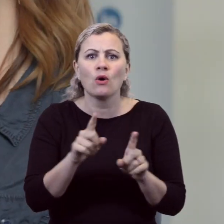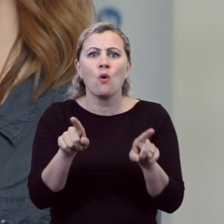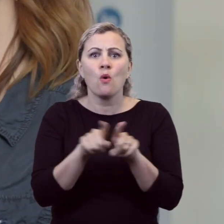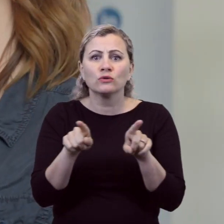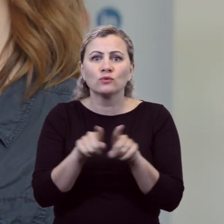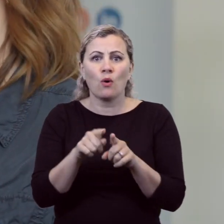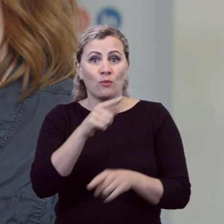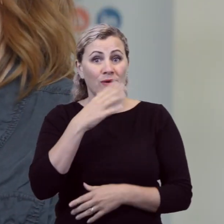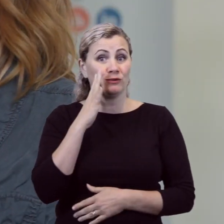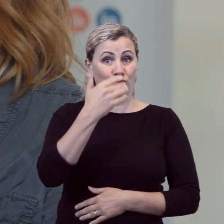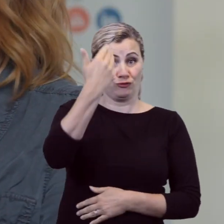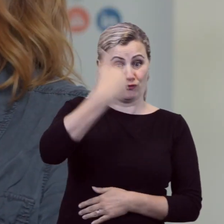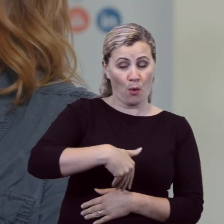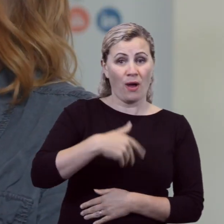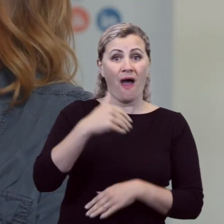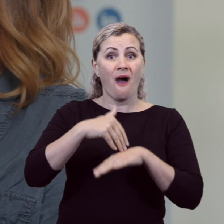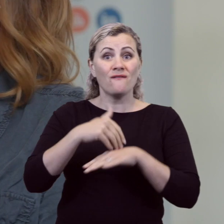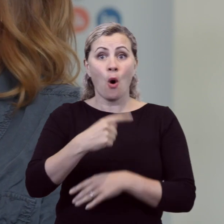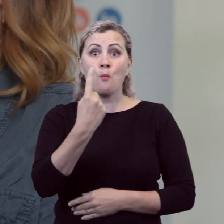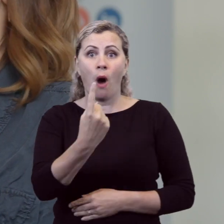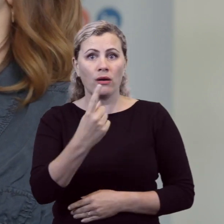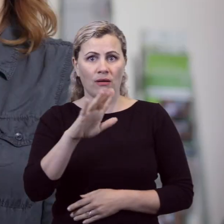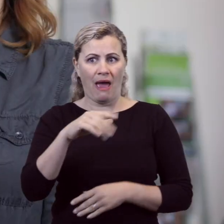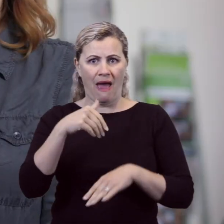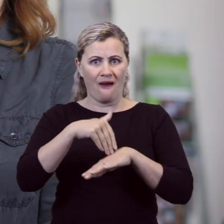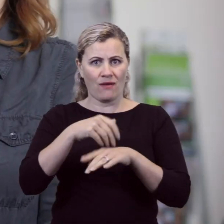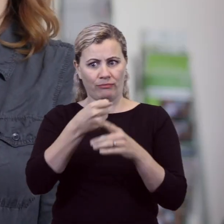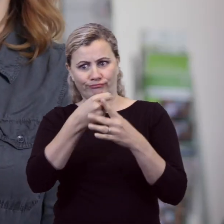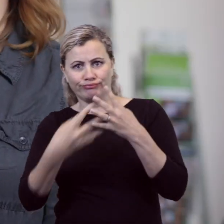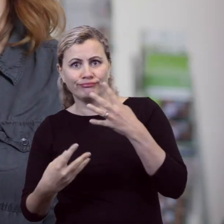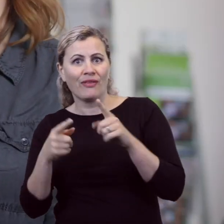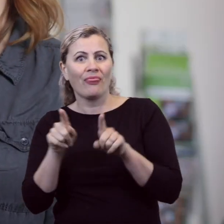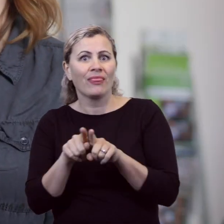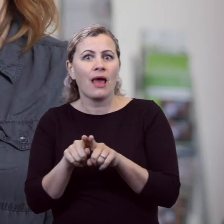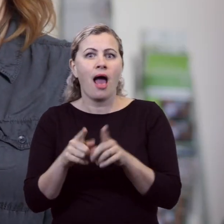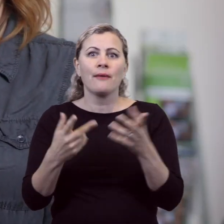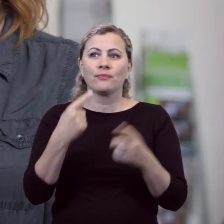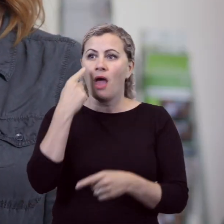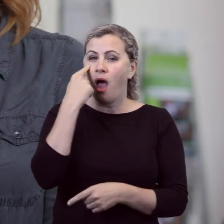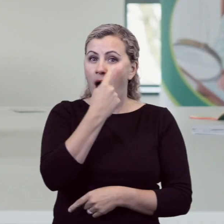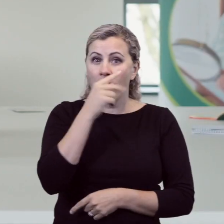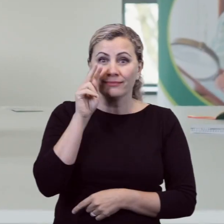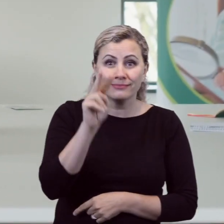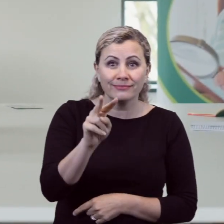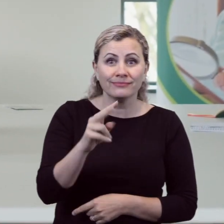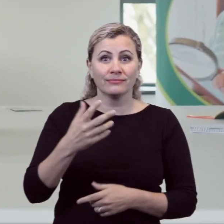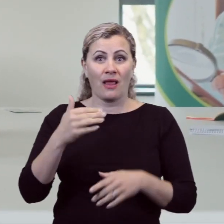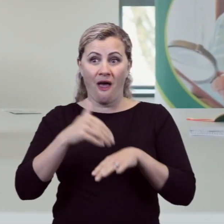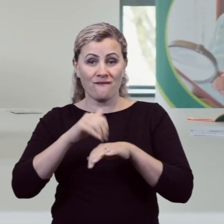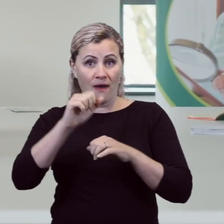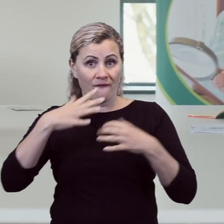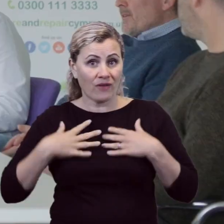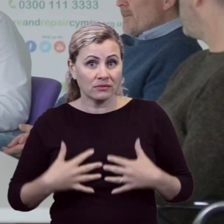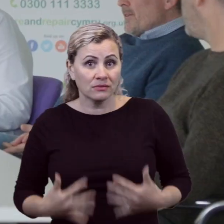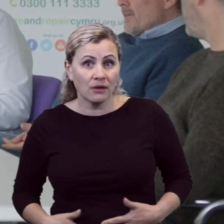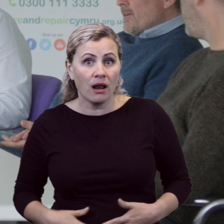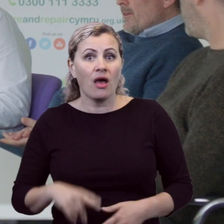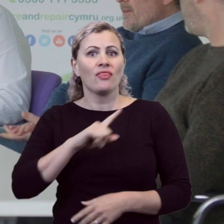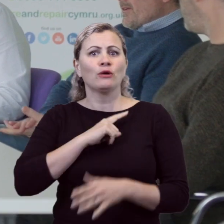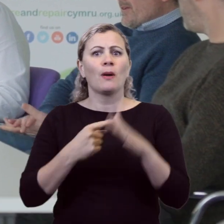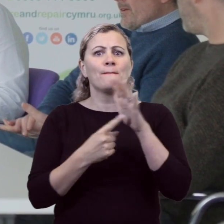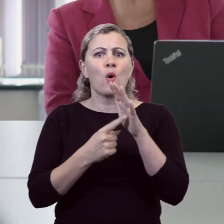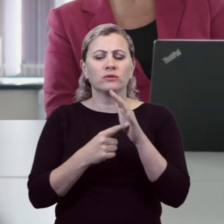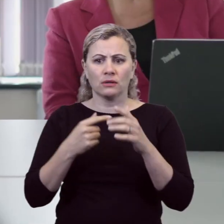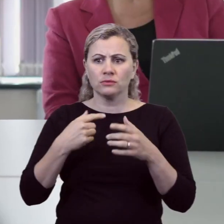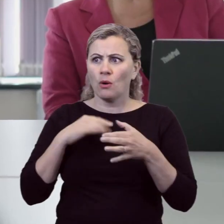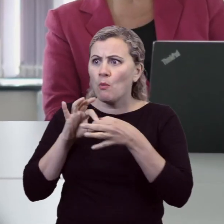so often when you have a stroke, there's more than one impact. So it could be an impact on your sight, it could be an impact on your physical disability. That's why it's